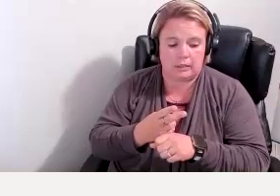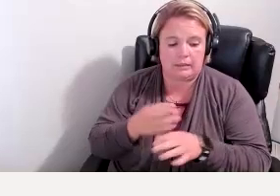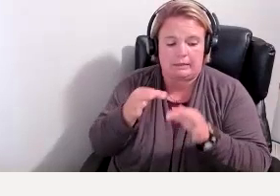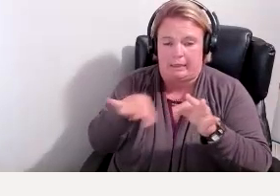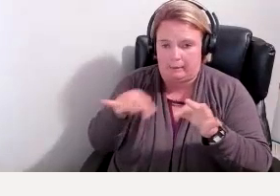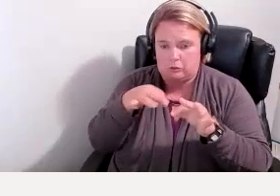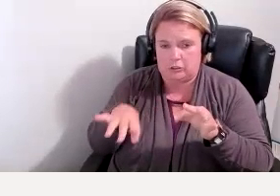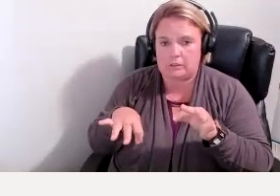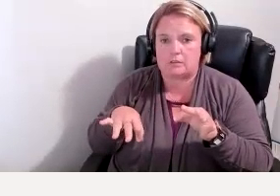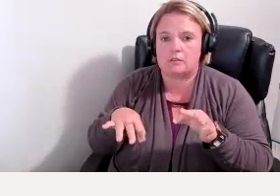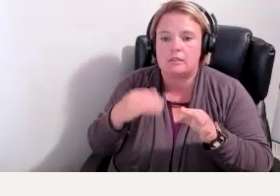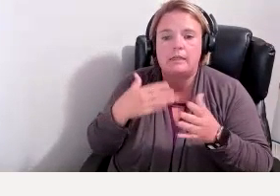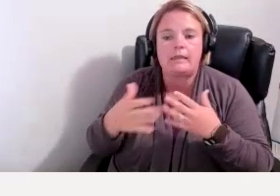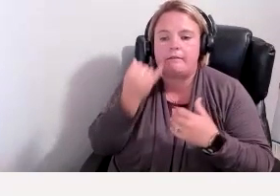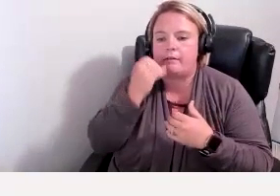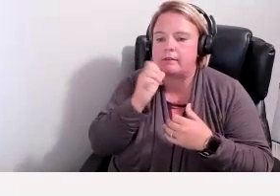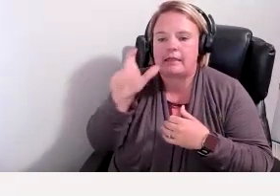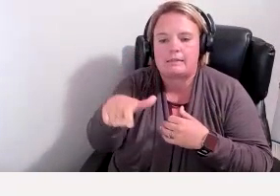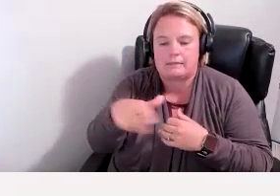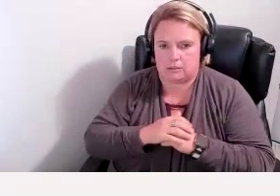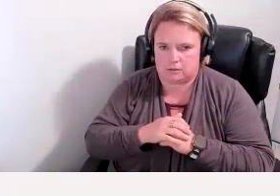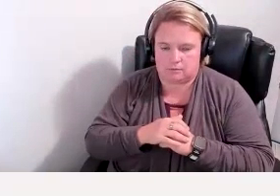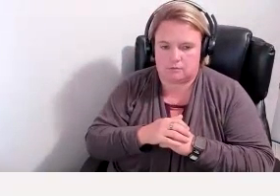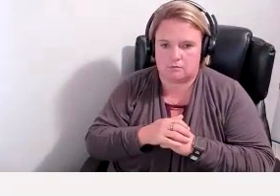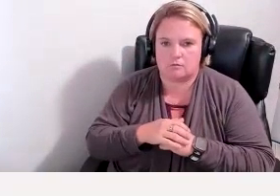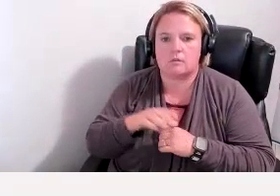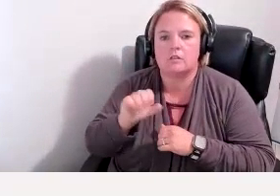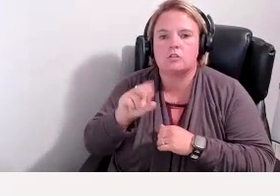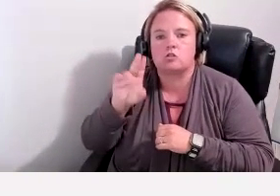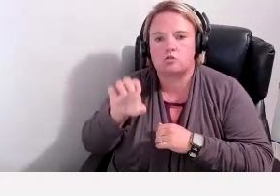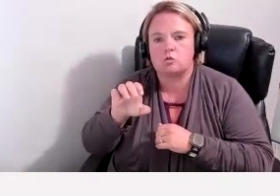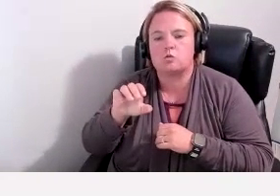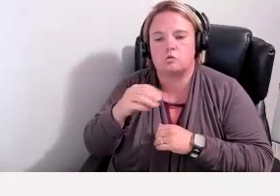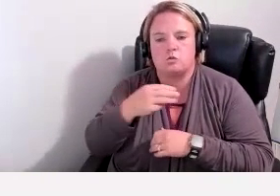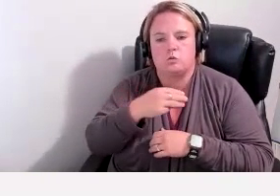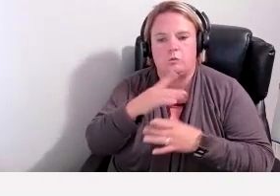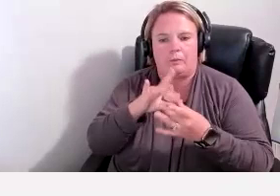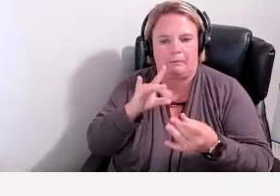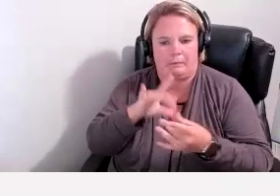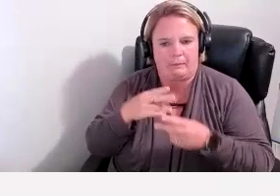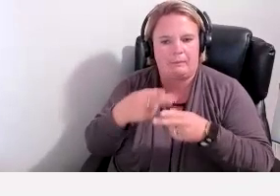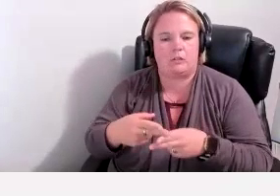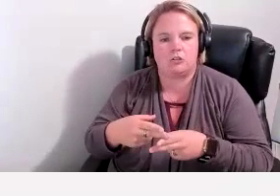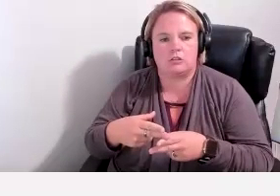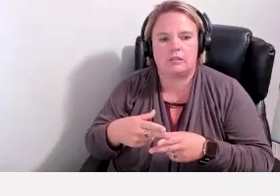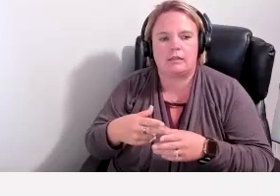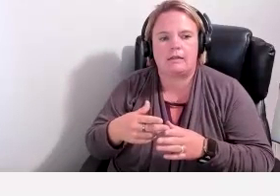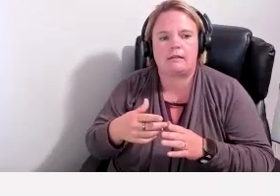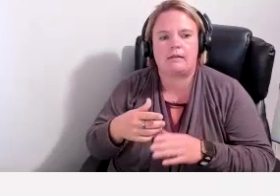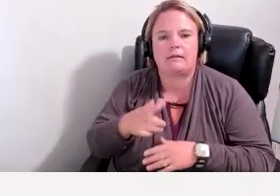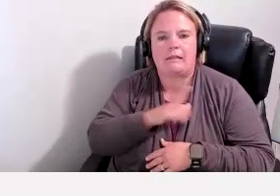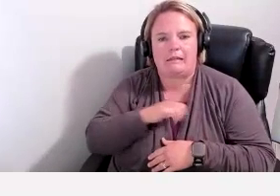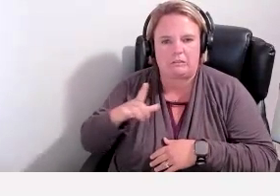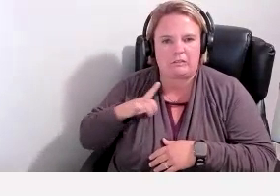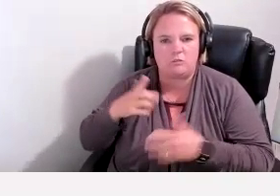though they're not necessary for them. Sue already mentioned the legislation, and I don't like to lean on that